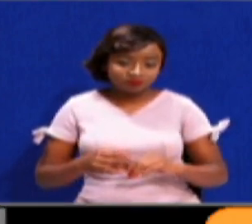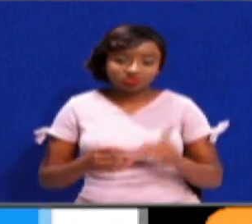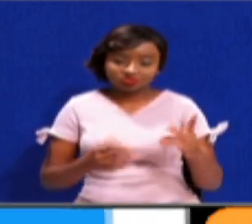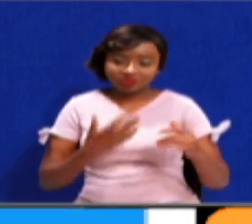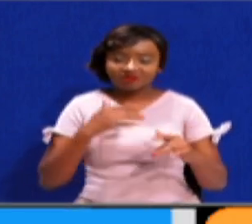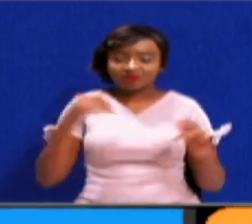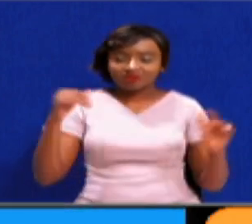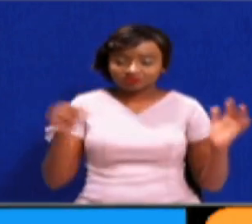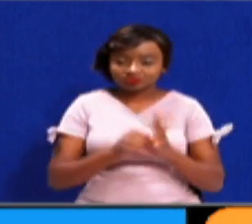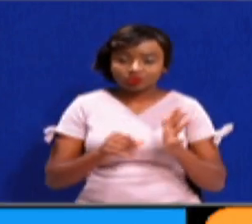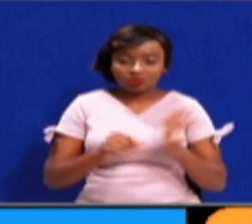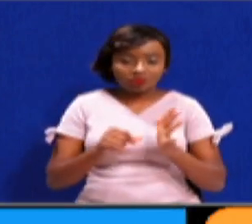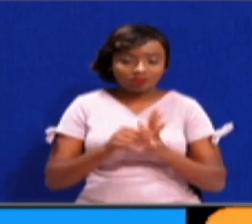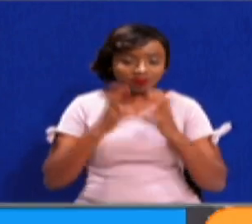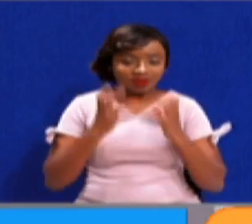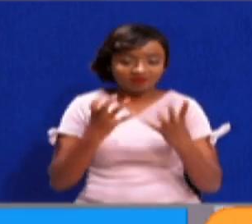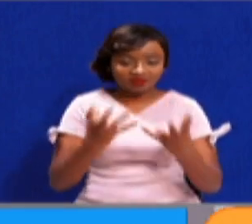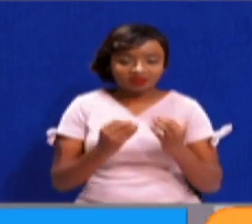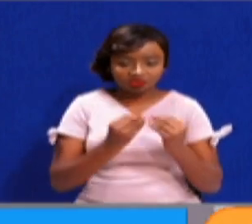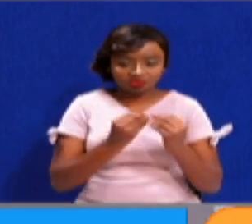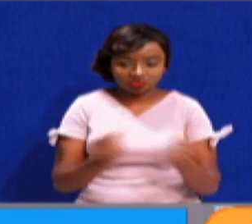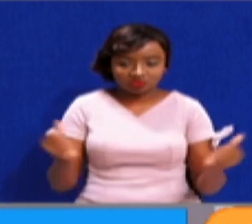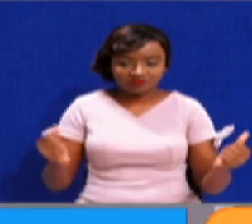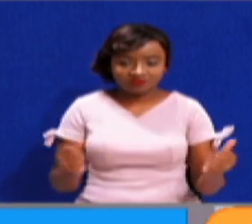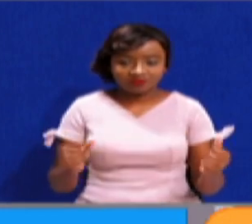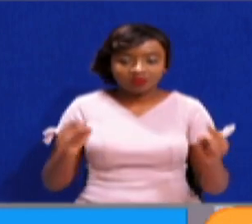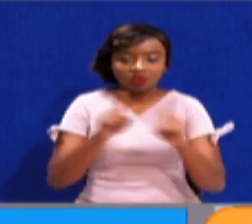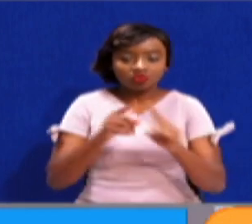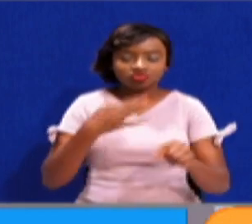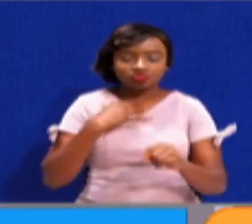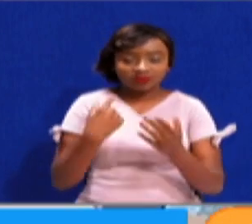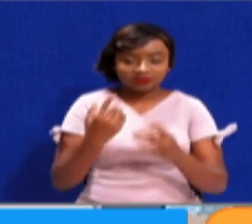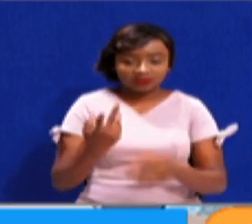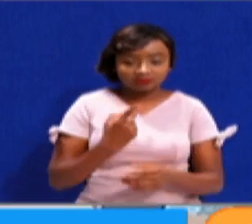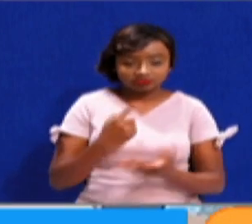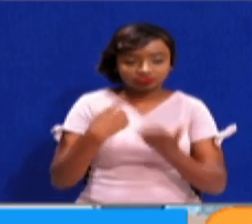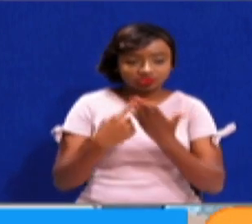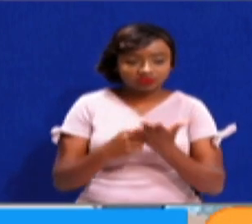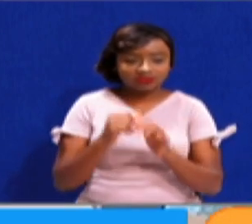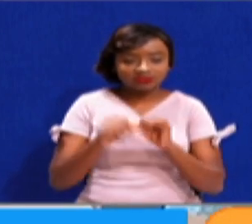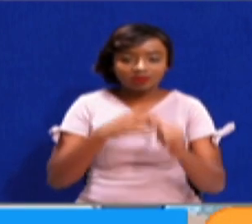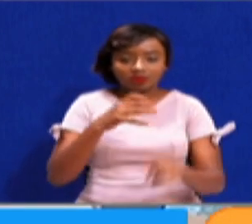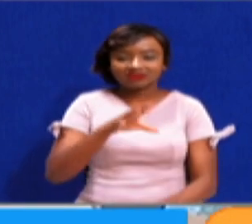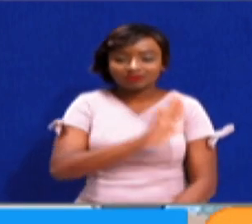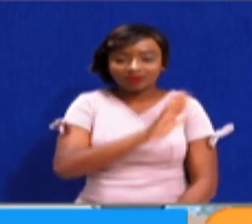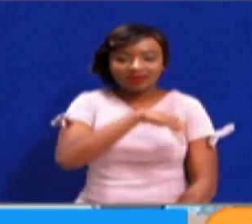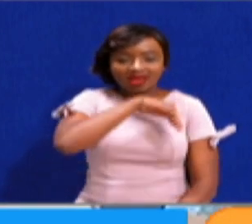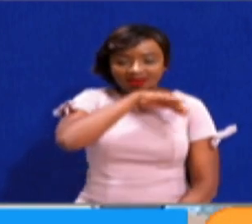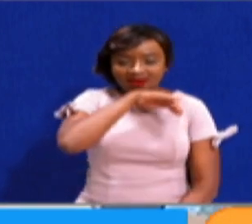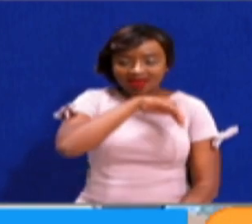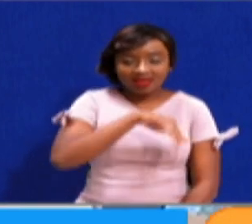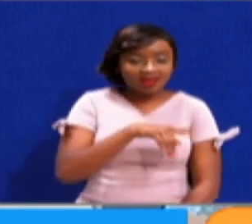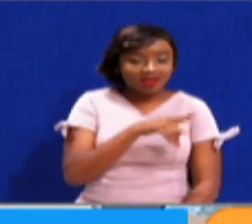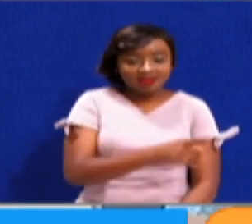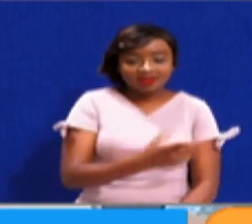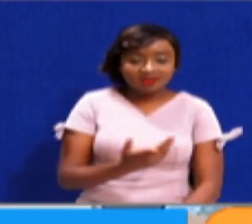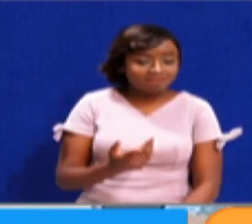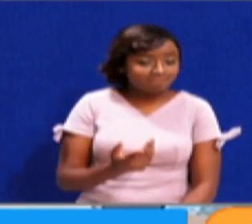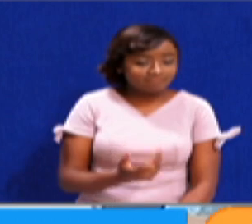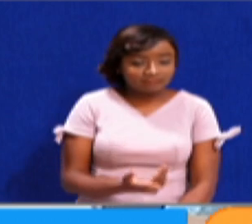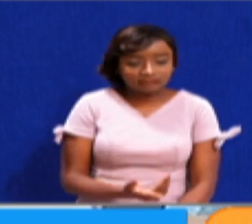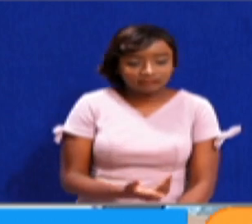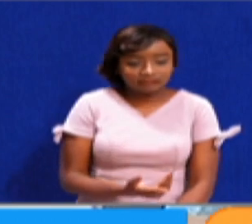a serious crisis to deal with. Guys, I wanted us to talk a little bit about the ODM leader, Raila Odinga. I mean, he's doubled